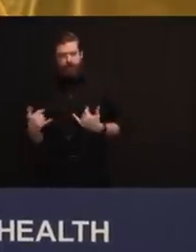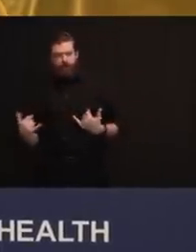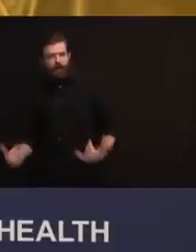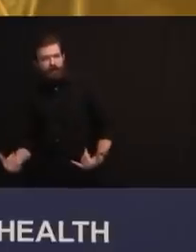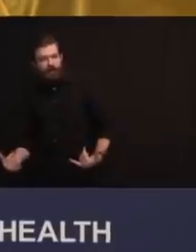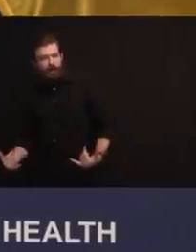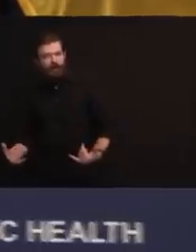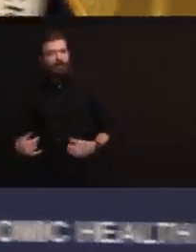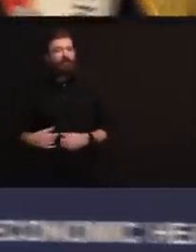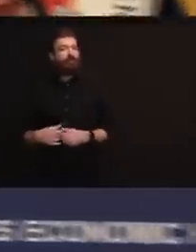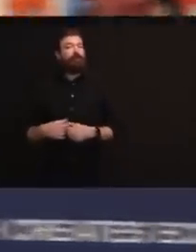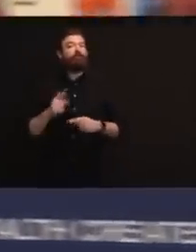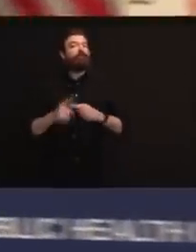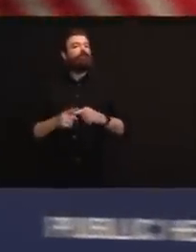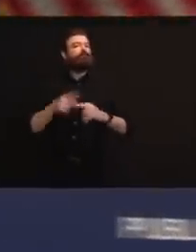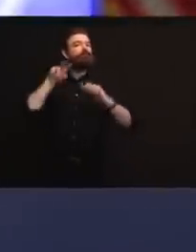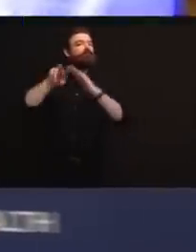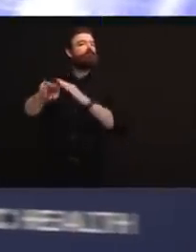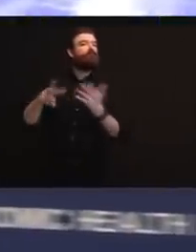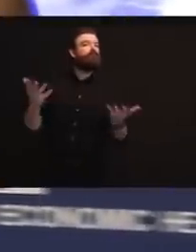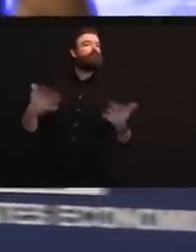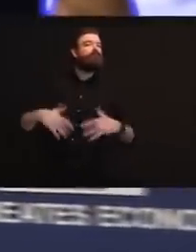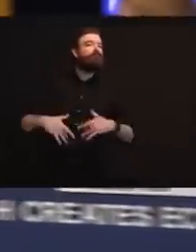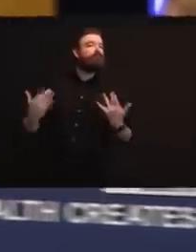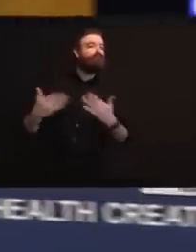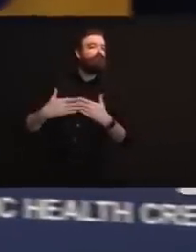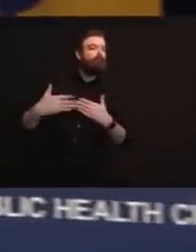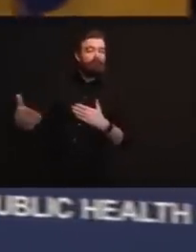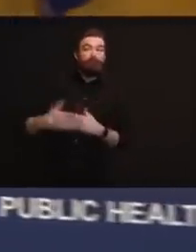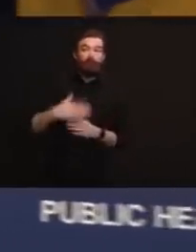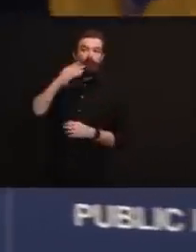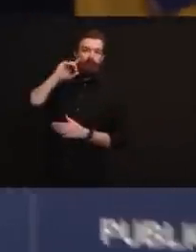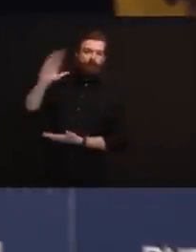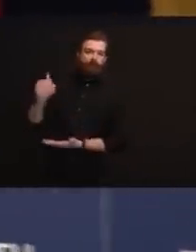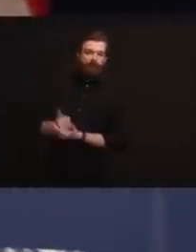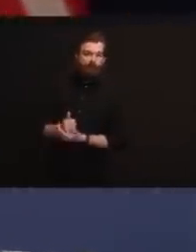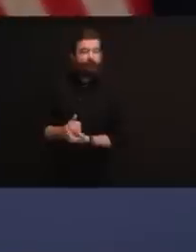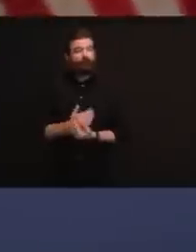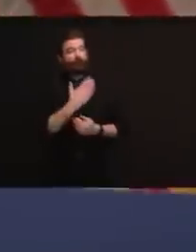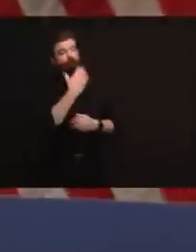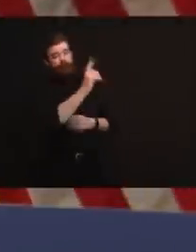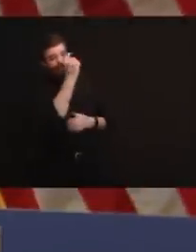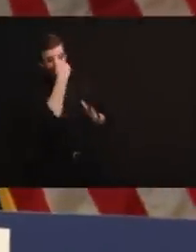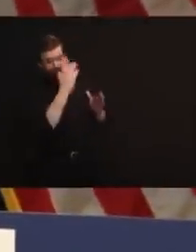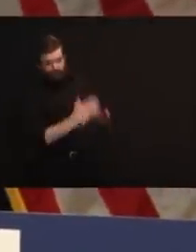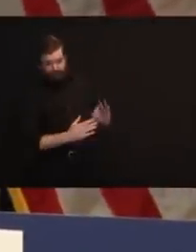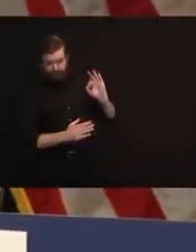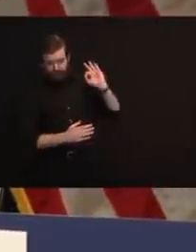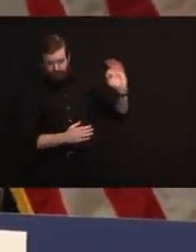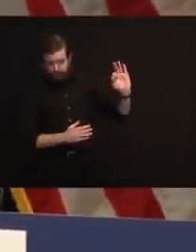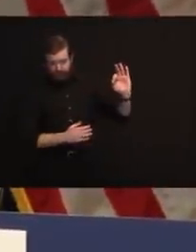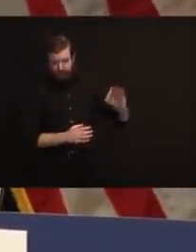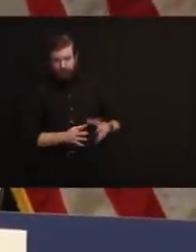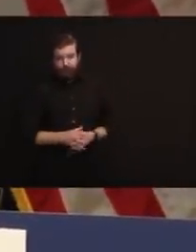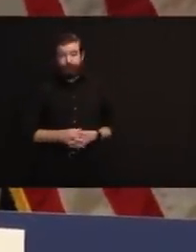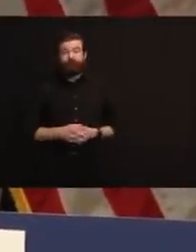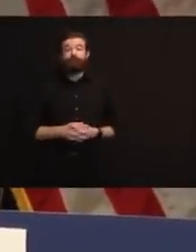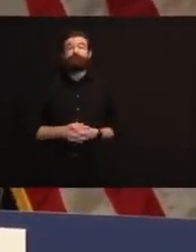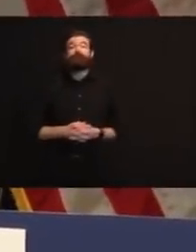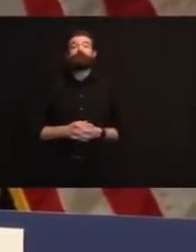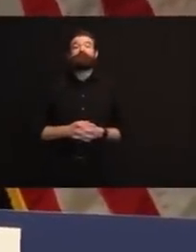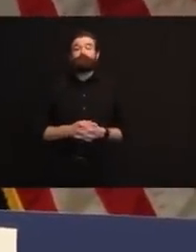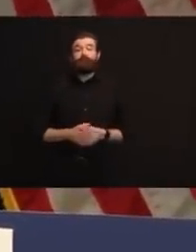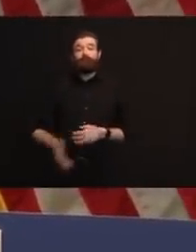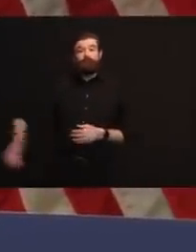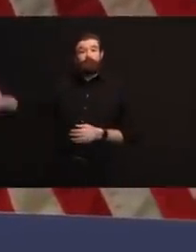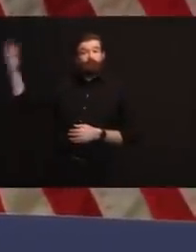help. Thank you, Governor. Well, as you can imagine, early in the pandemic in March, the focus was